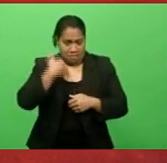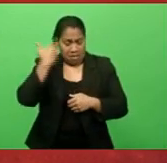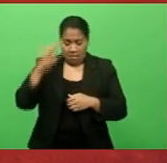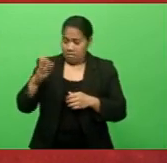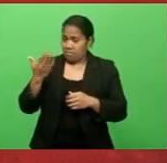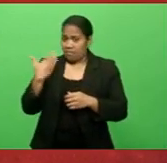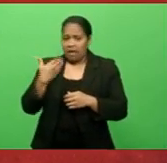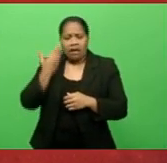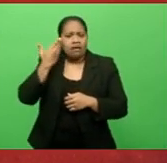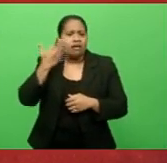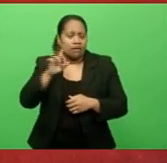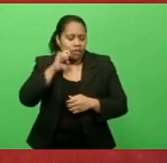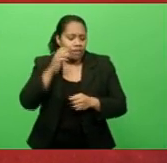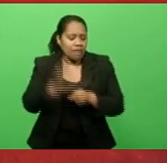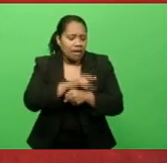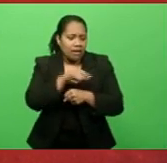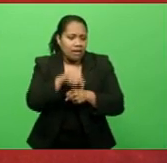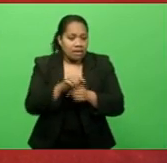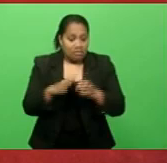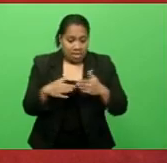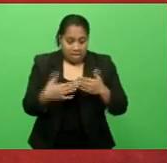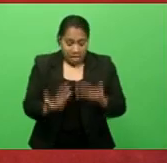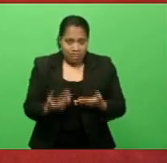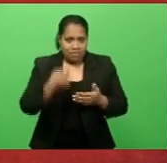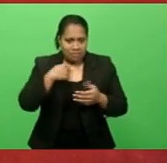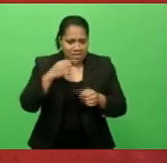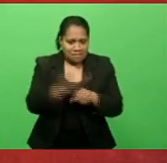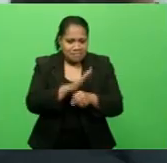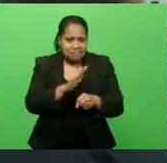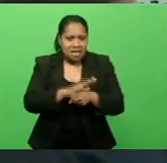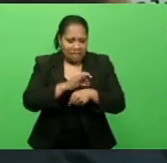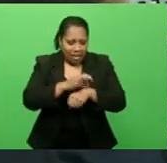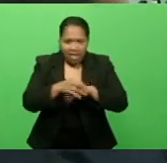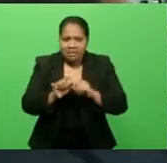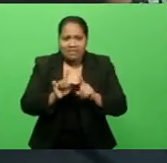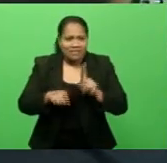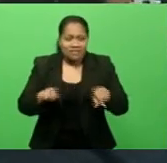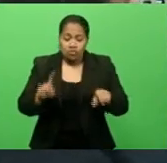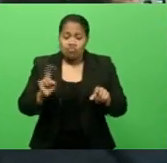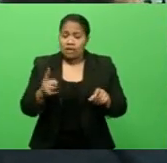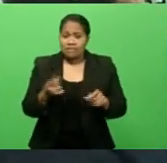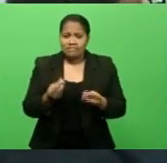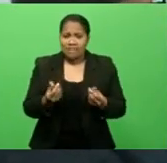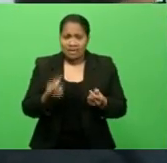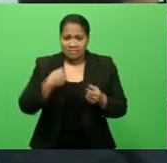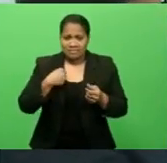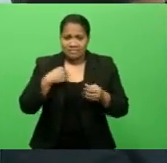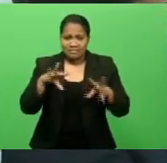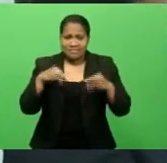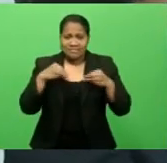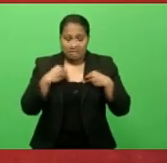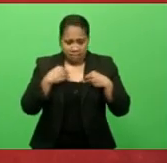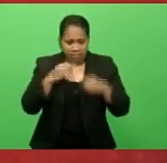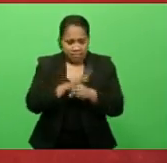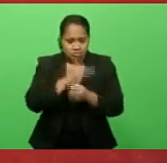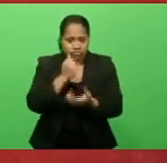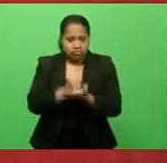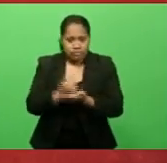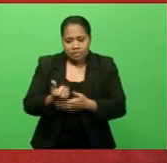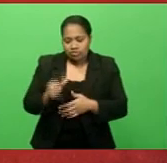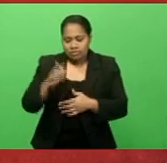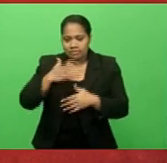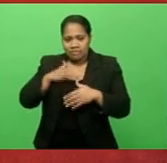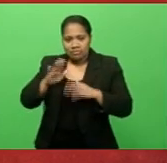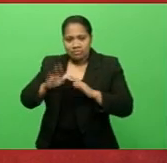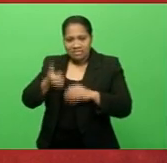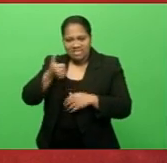a licensed jewelry maker, and whatever income I generate, I ensure that I use it to my 6 children. I'm also fortunate to